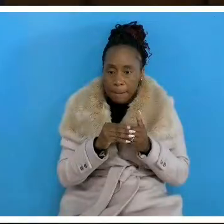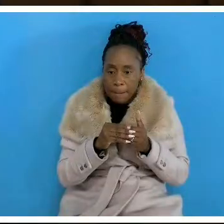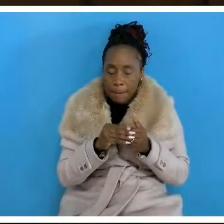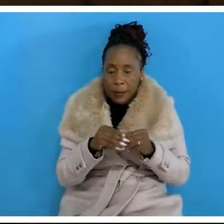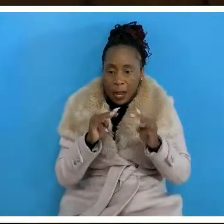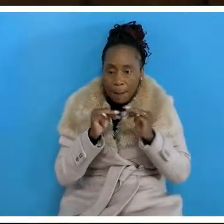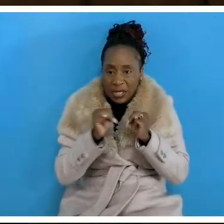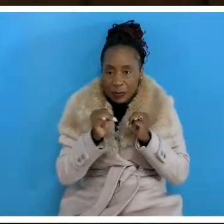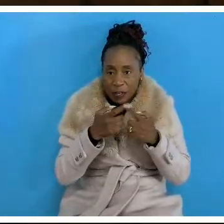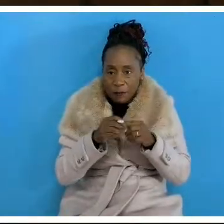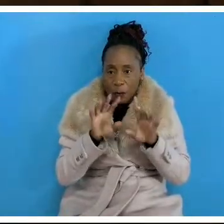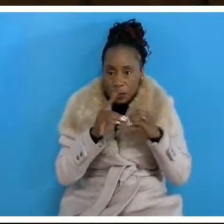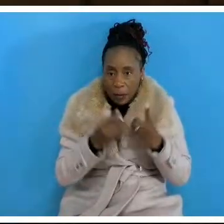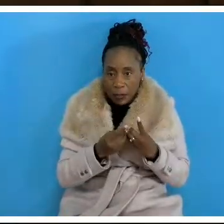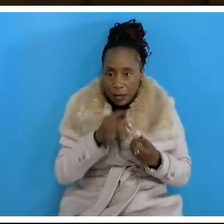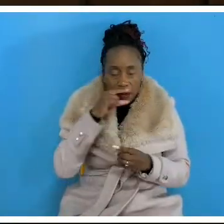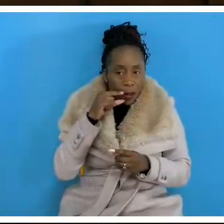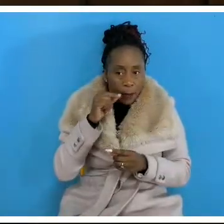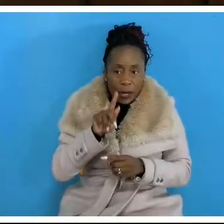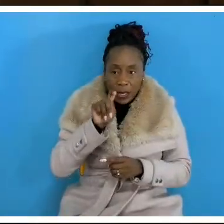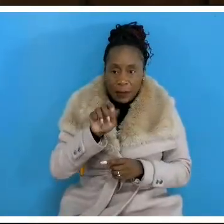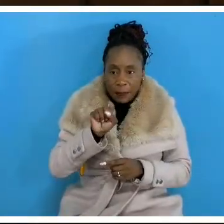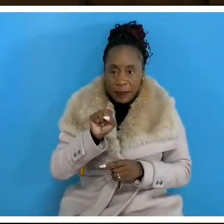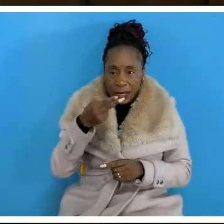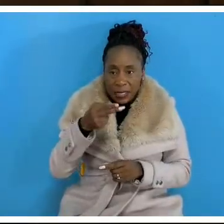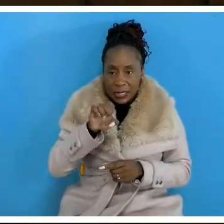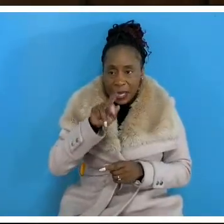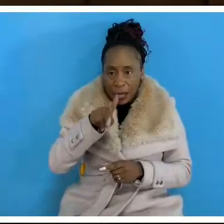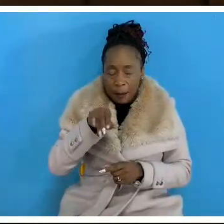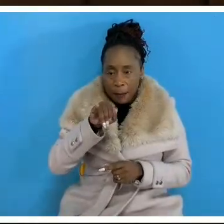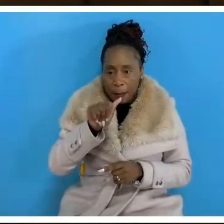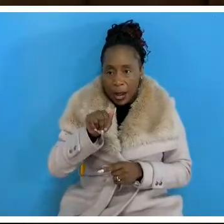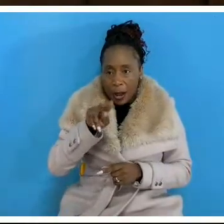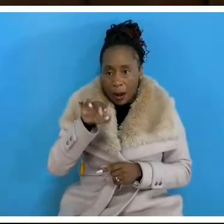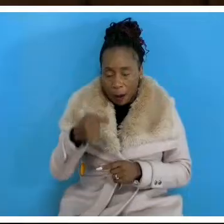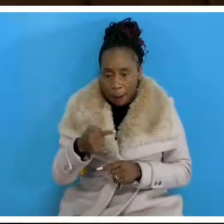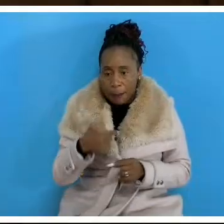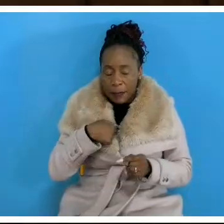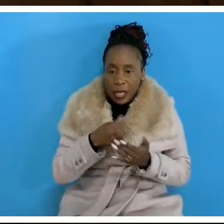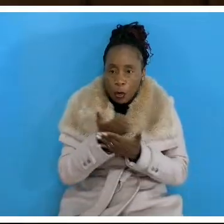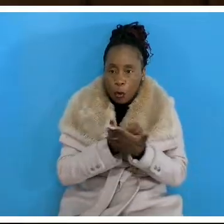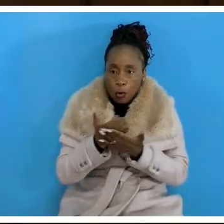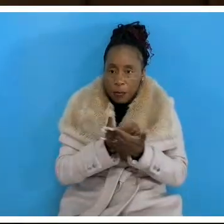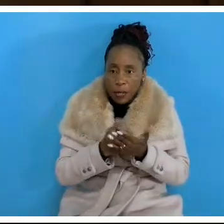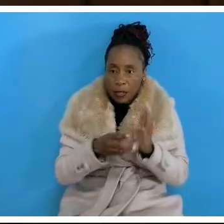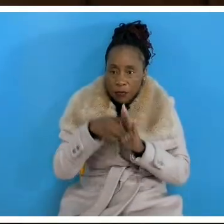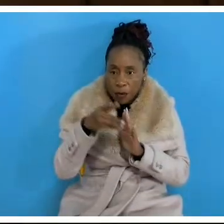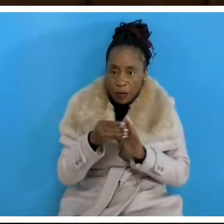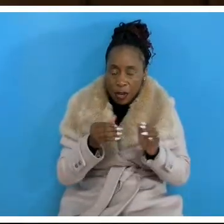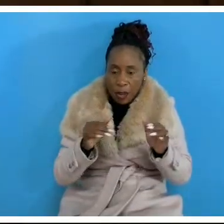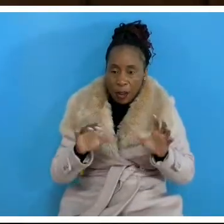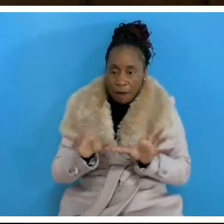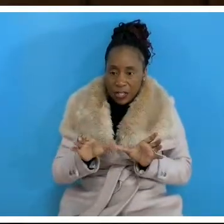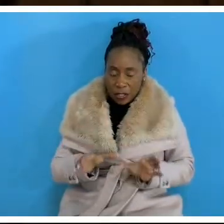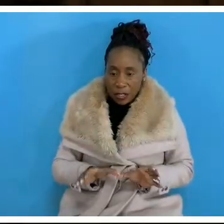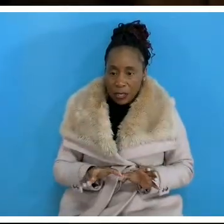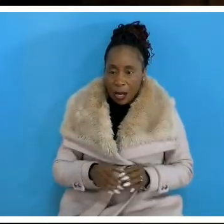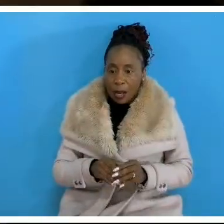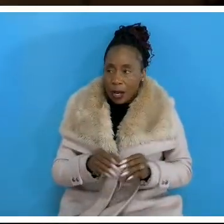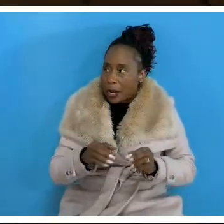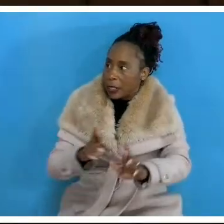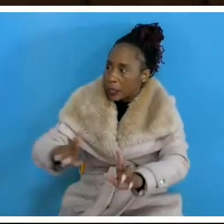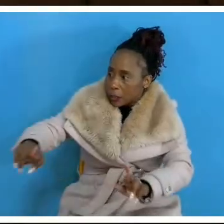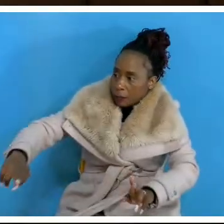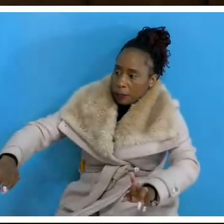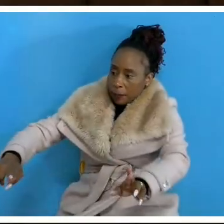management from the department. My name is Tsapa Mokhatla. I'm an economic development facilitator responsible for Greater Johannesburg. So